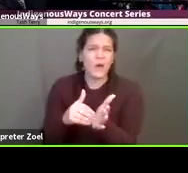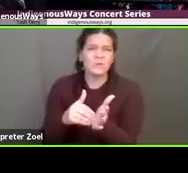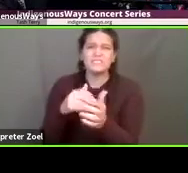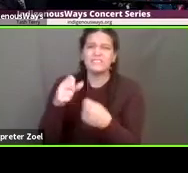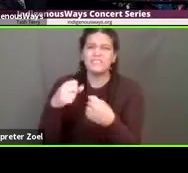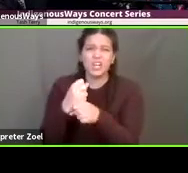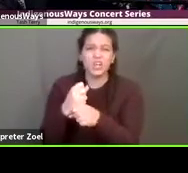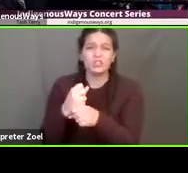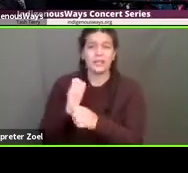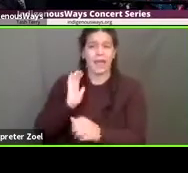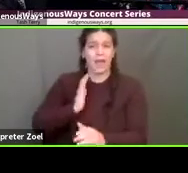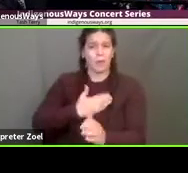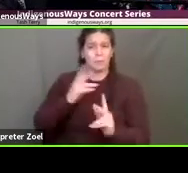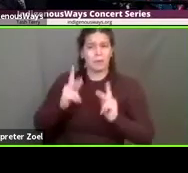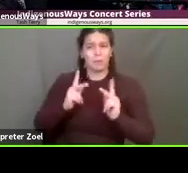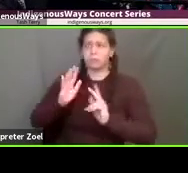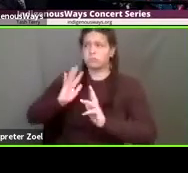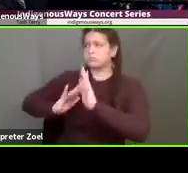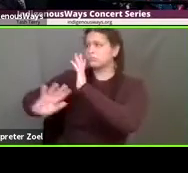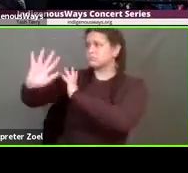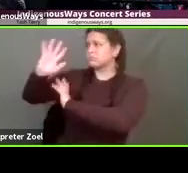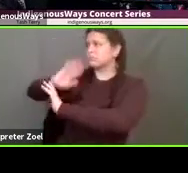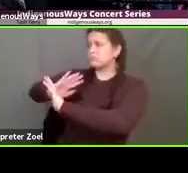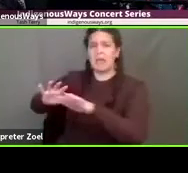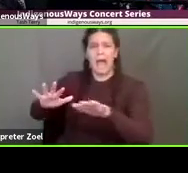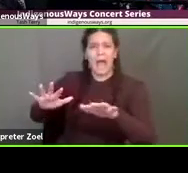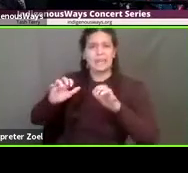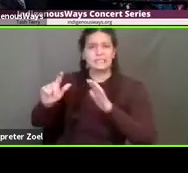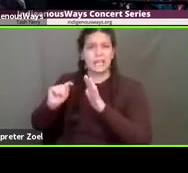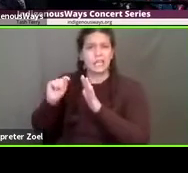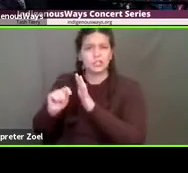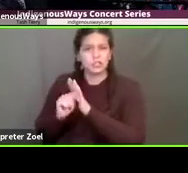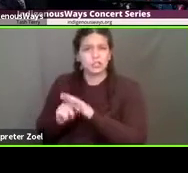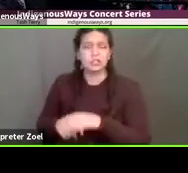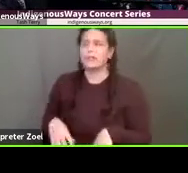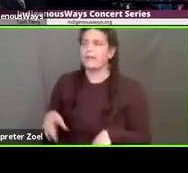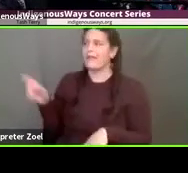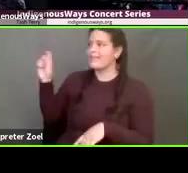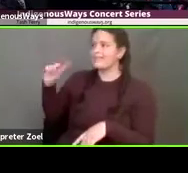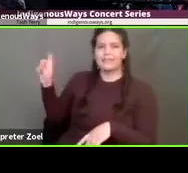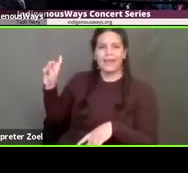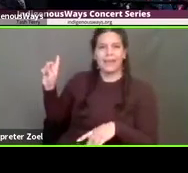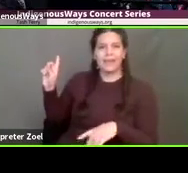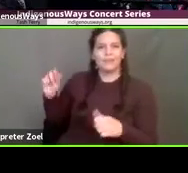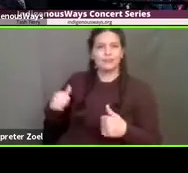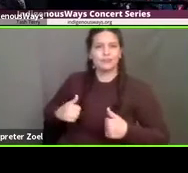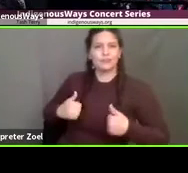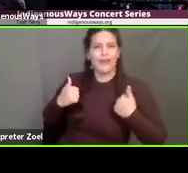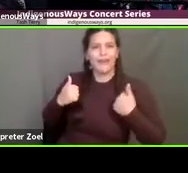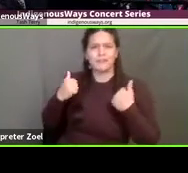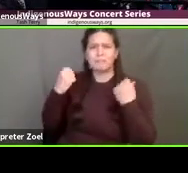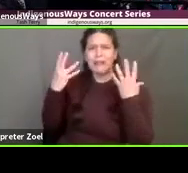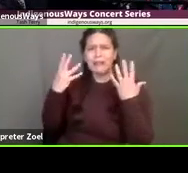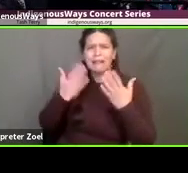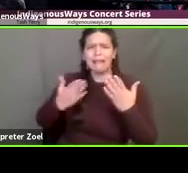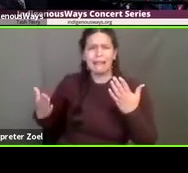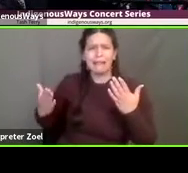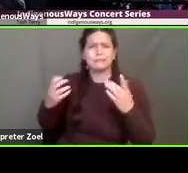Ice Age, you know, and they survived all those things, so we could get this far,